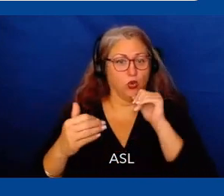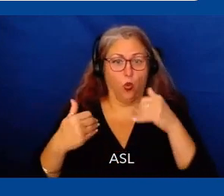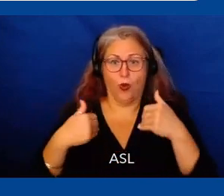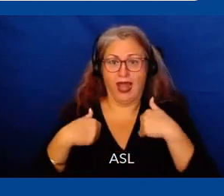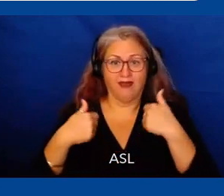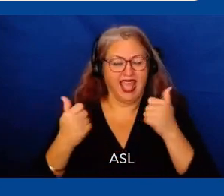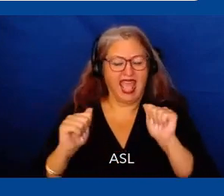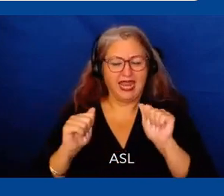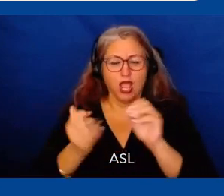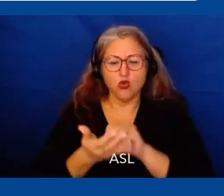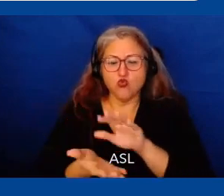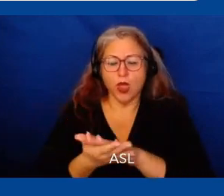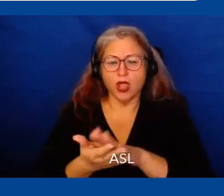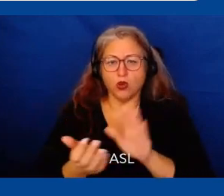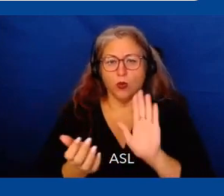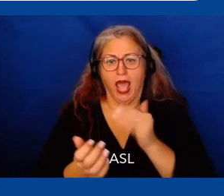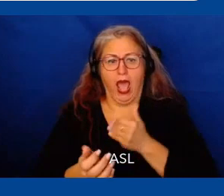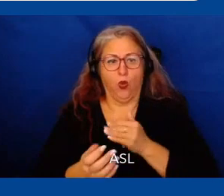record